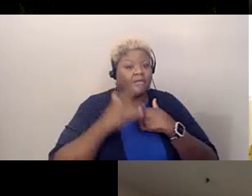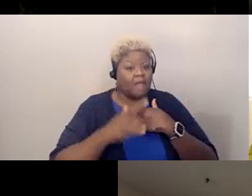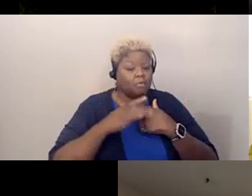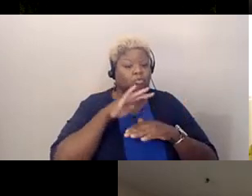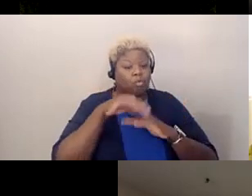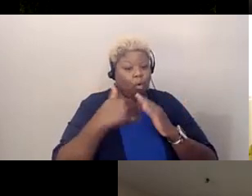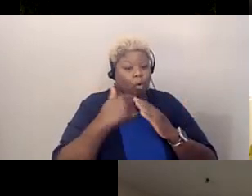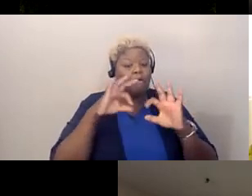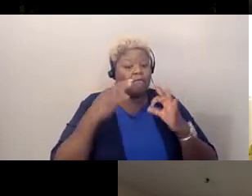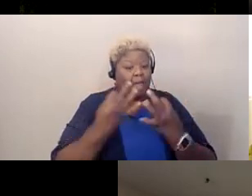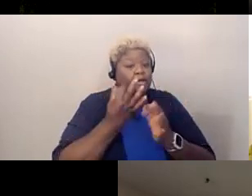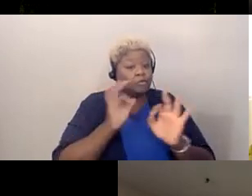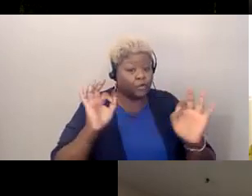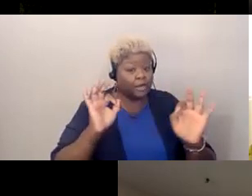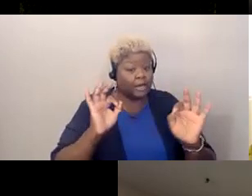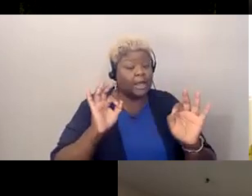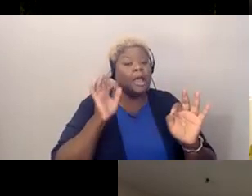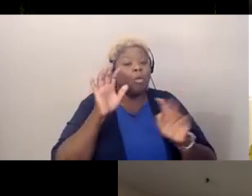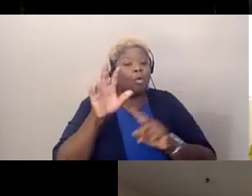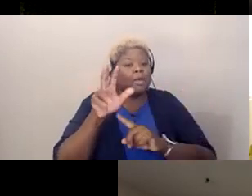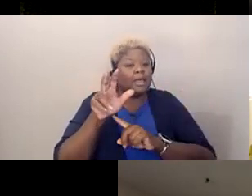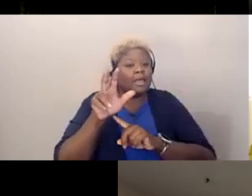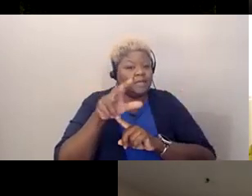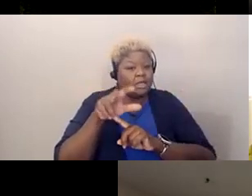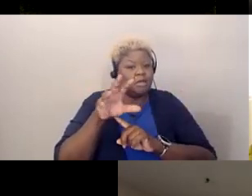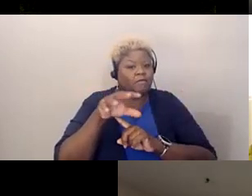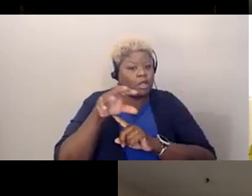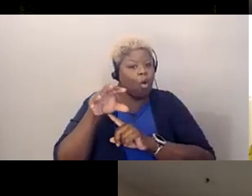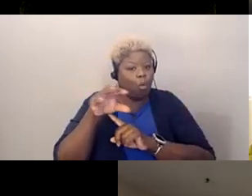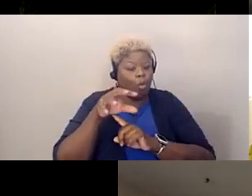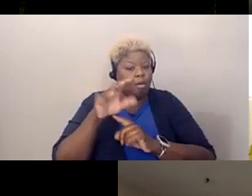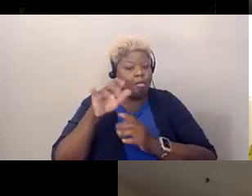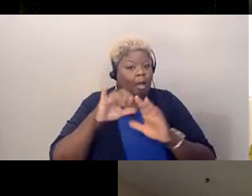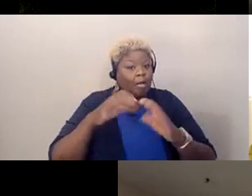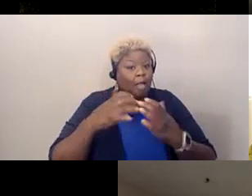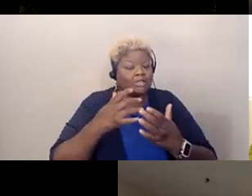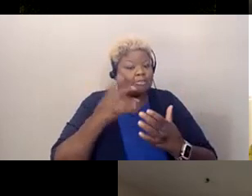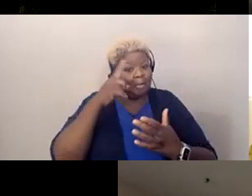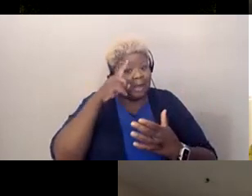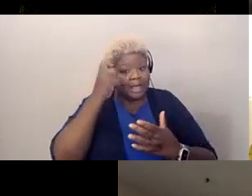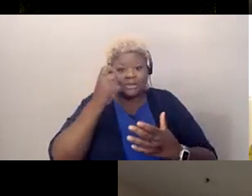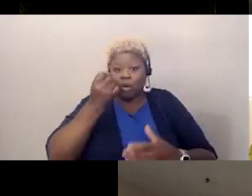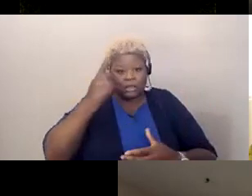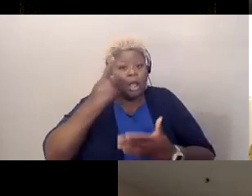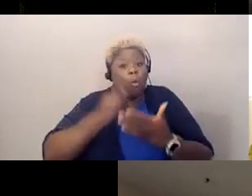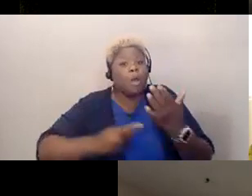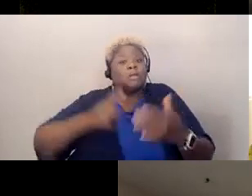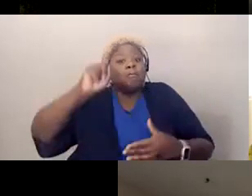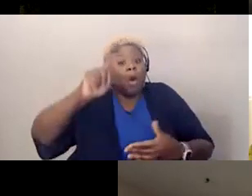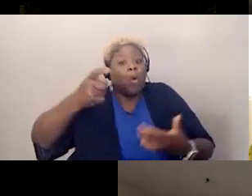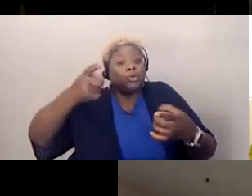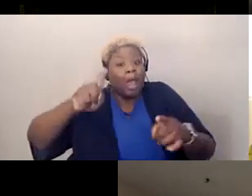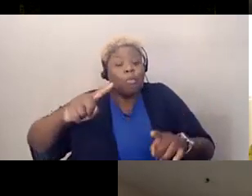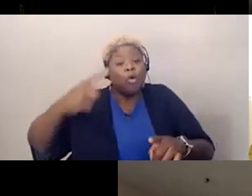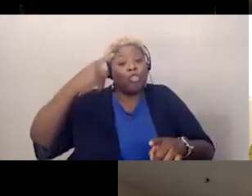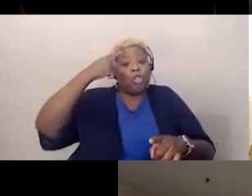families. And then we'll be videotaping it because there's so much misunderstanding of what's actually supposed to happen. We thought if we could